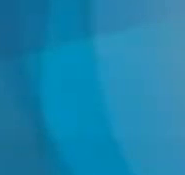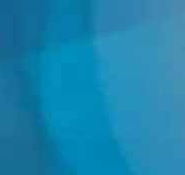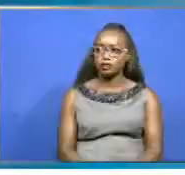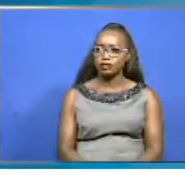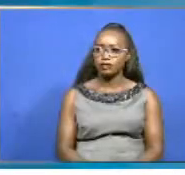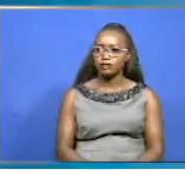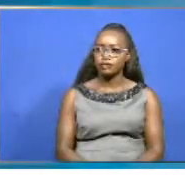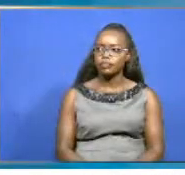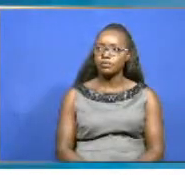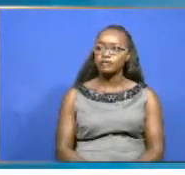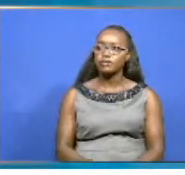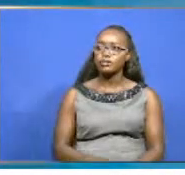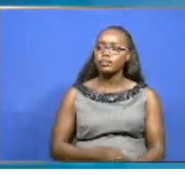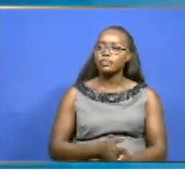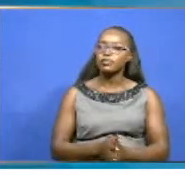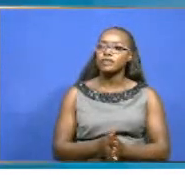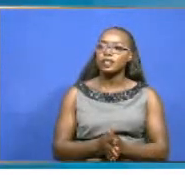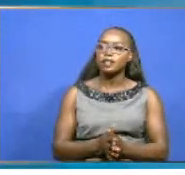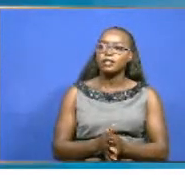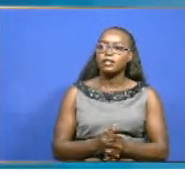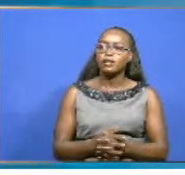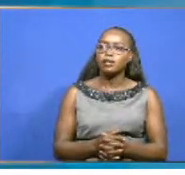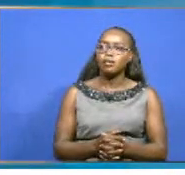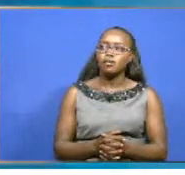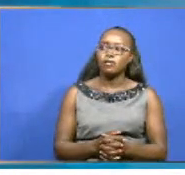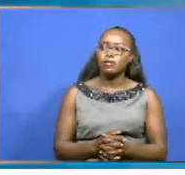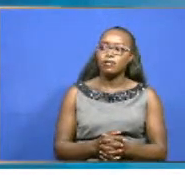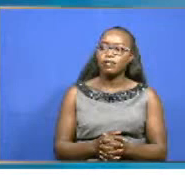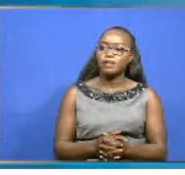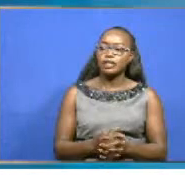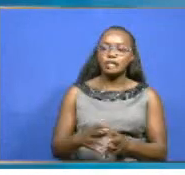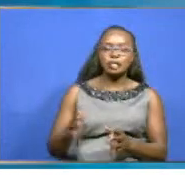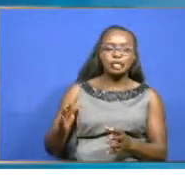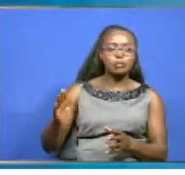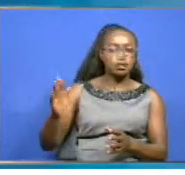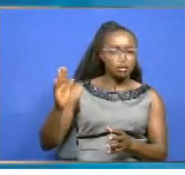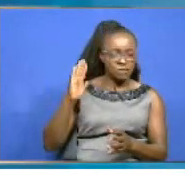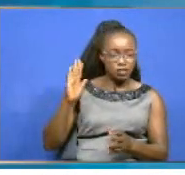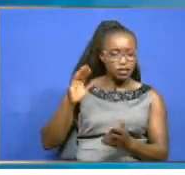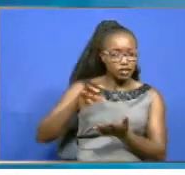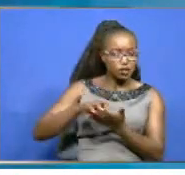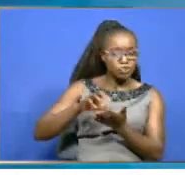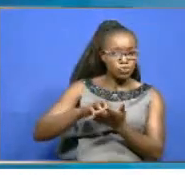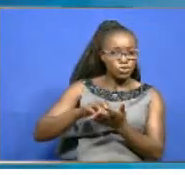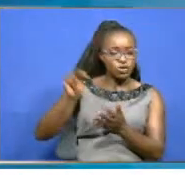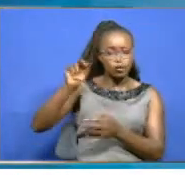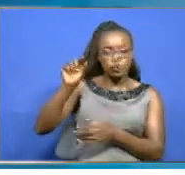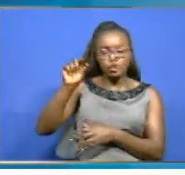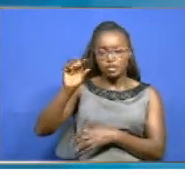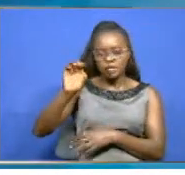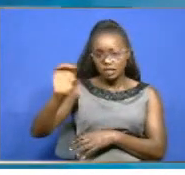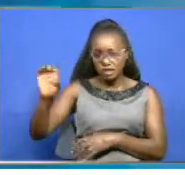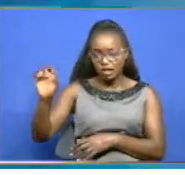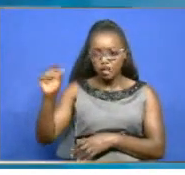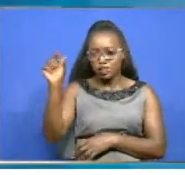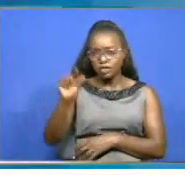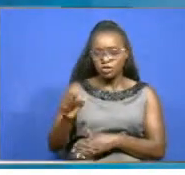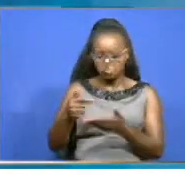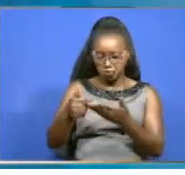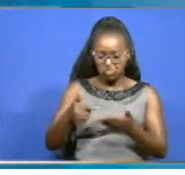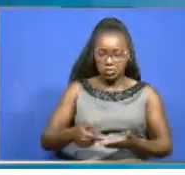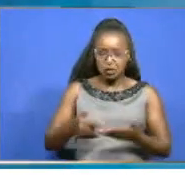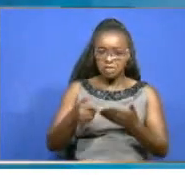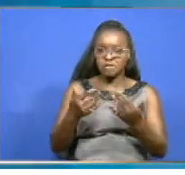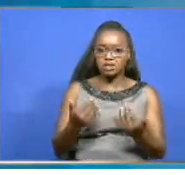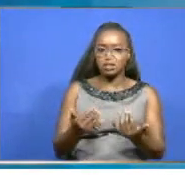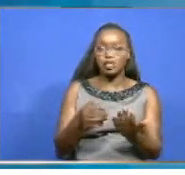Welcome back, and thank you so much for staying with us. The insecurity situation in the northeastern region is what we are discussing now. As we look at